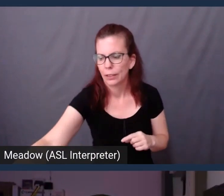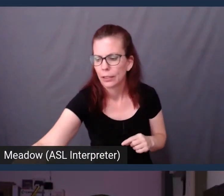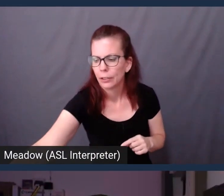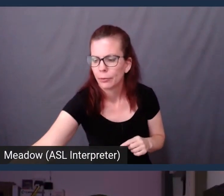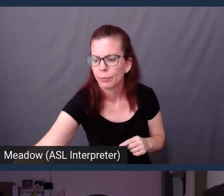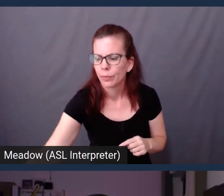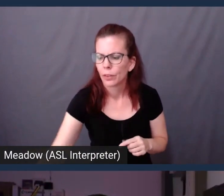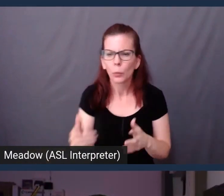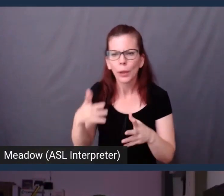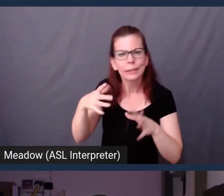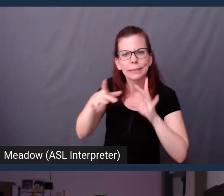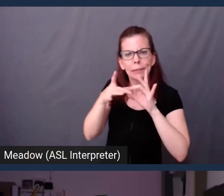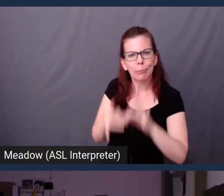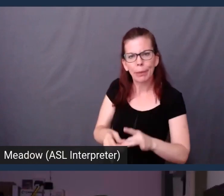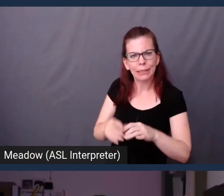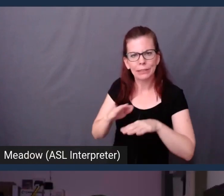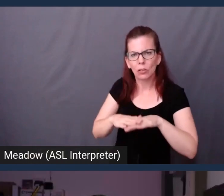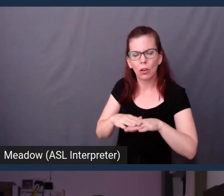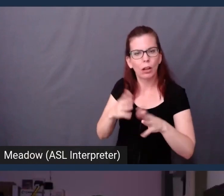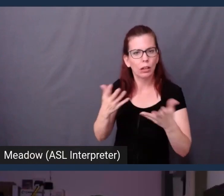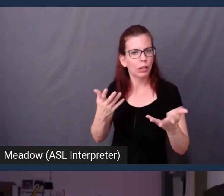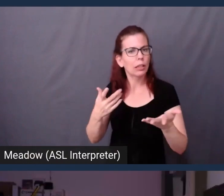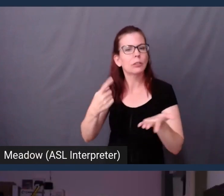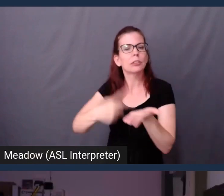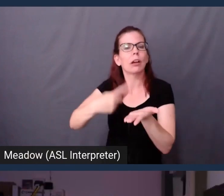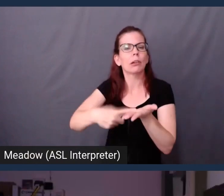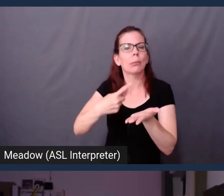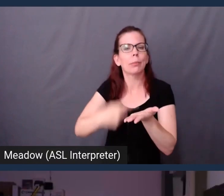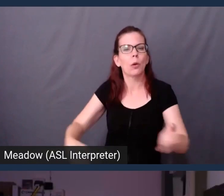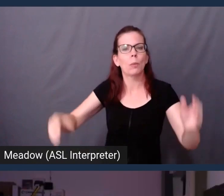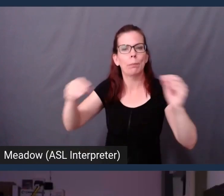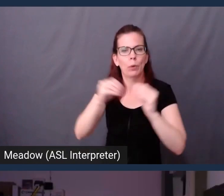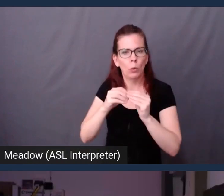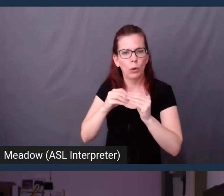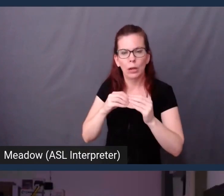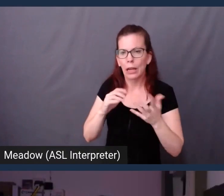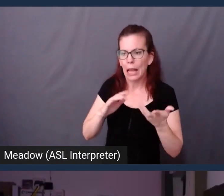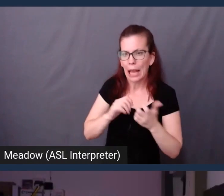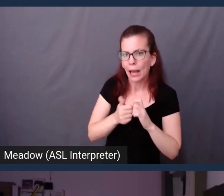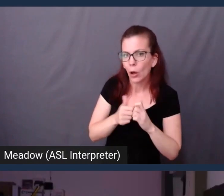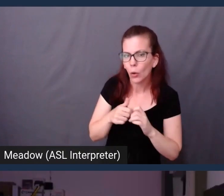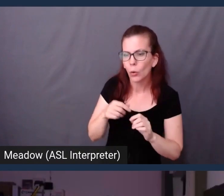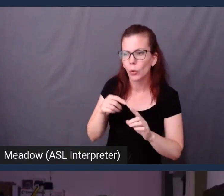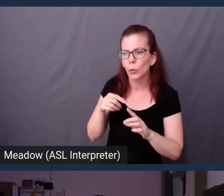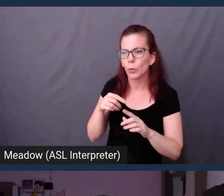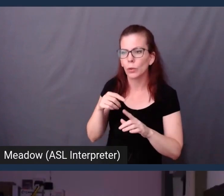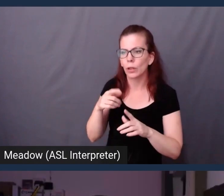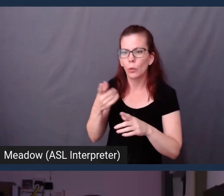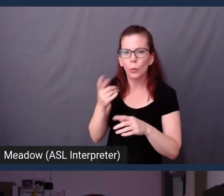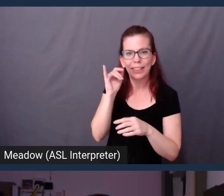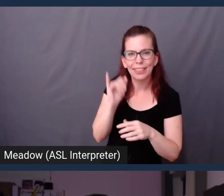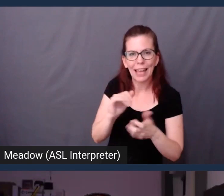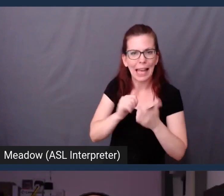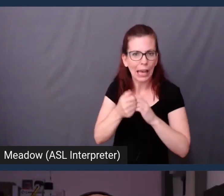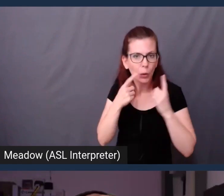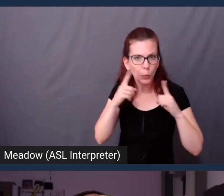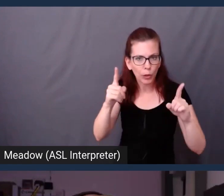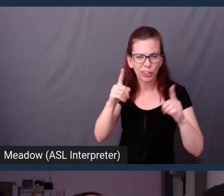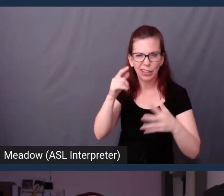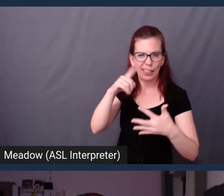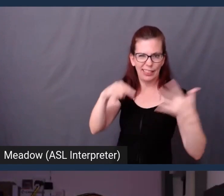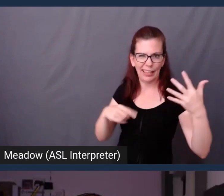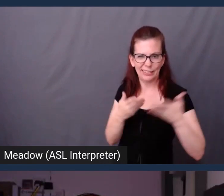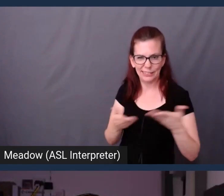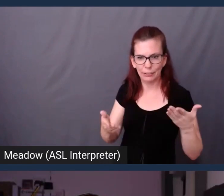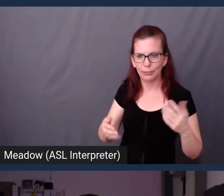is it based off of? And, let's talk a bit more what is this and how does it work and all those kind